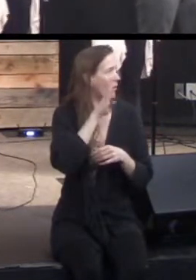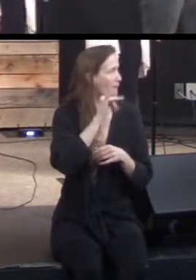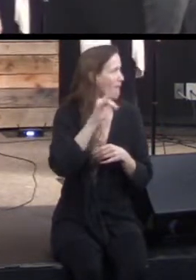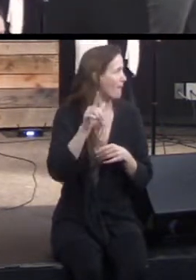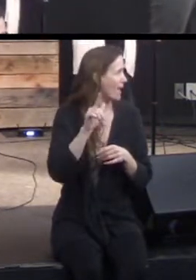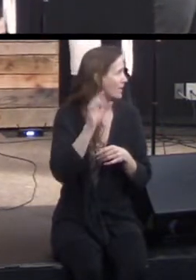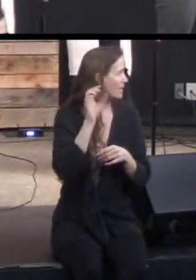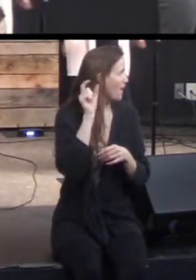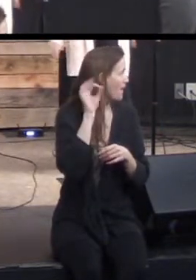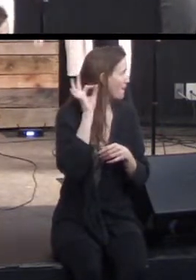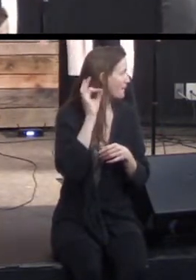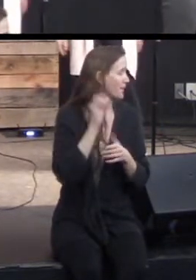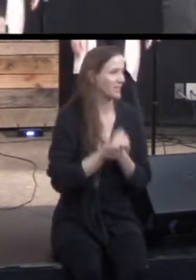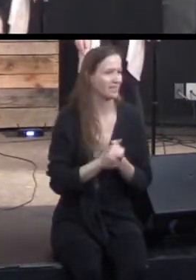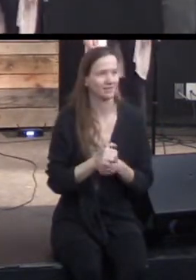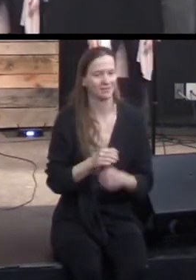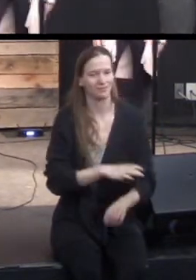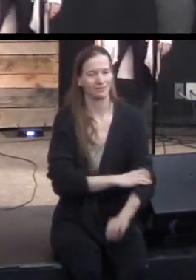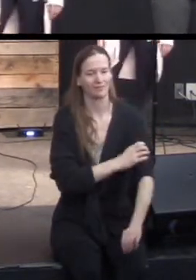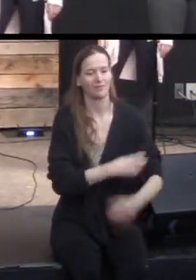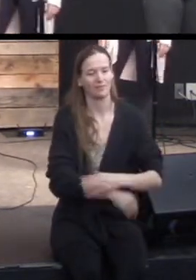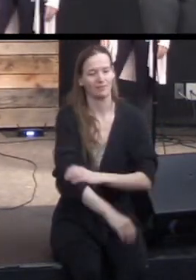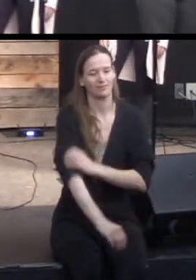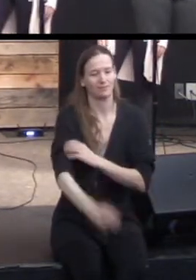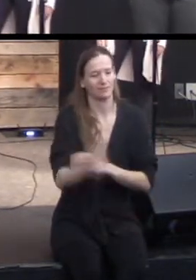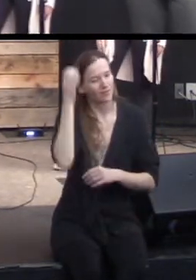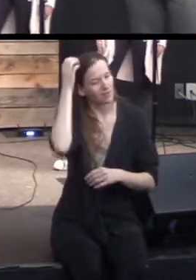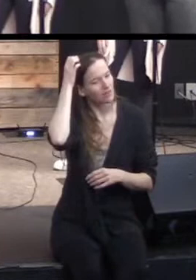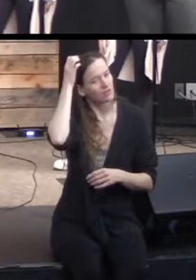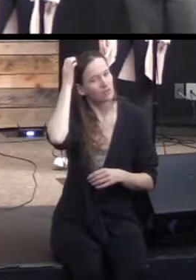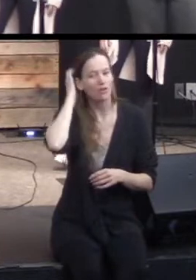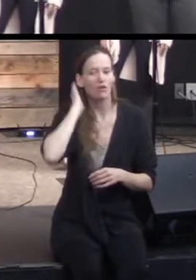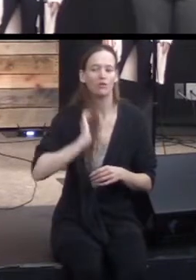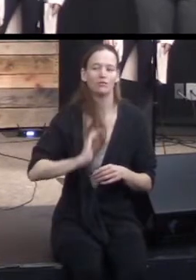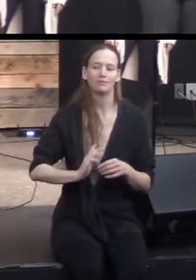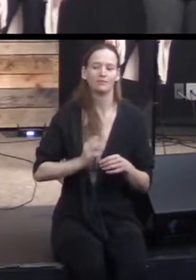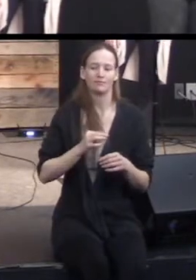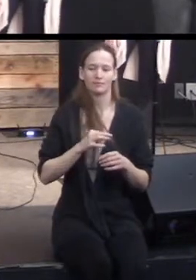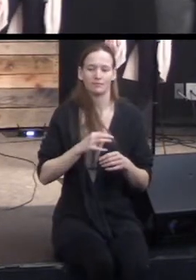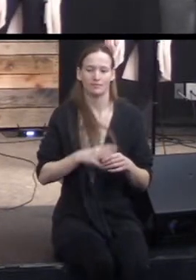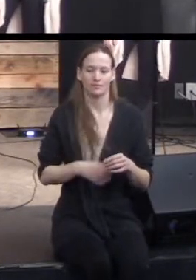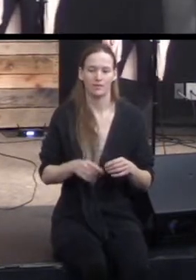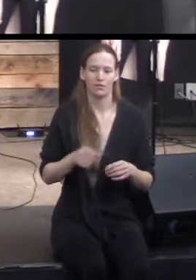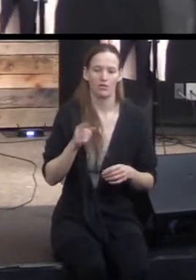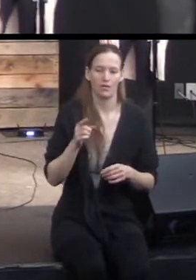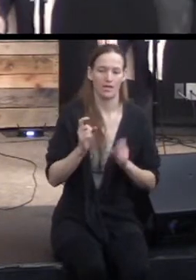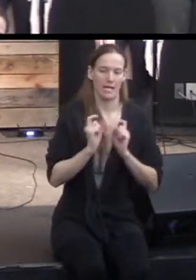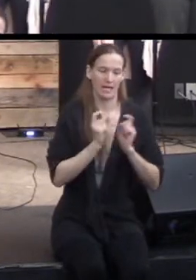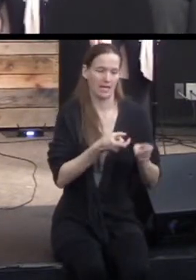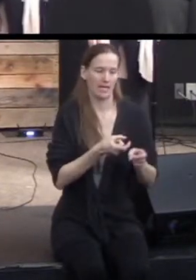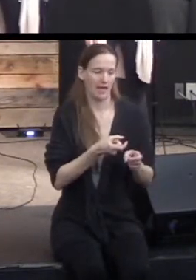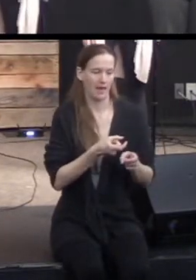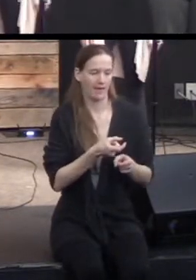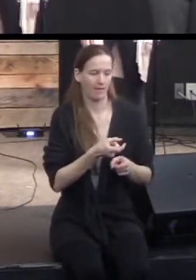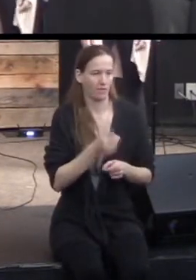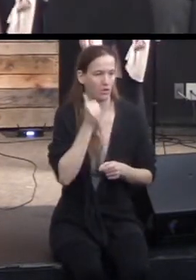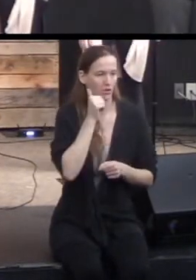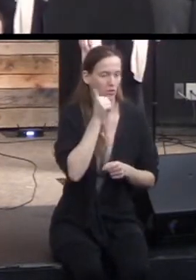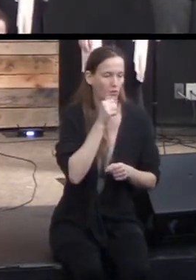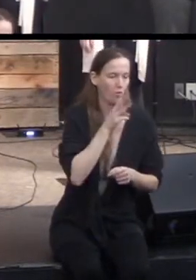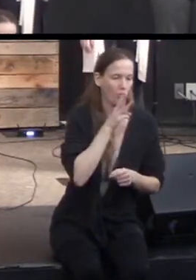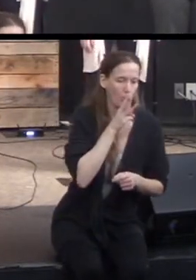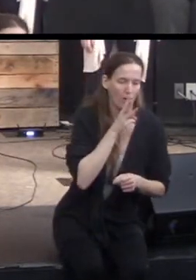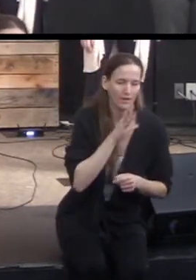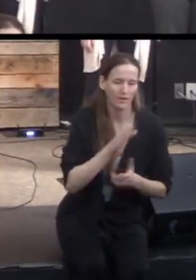brother? There he is. And we're going to sing He Gave Her Water. A great story about that encounter that happened with our